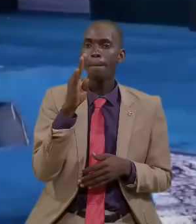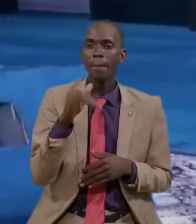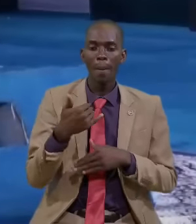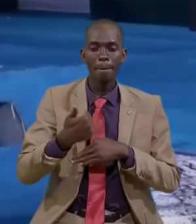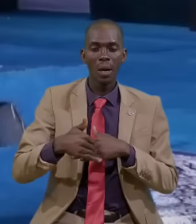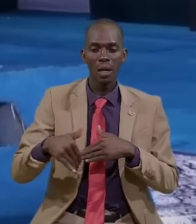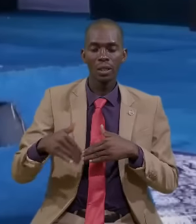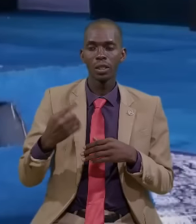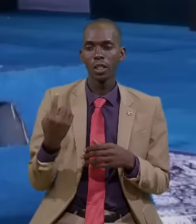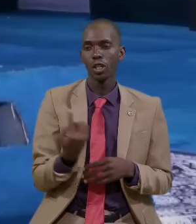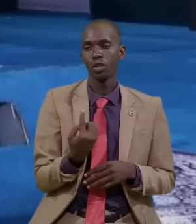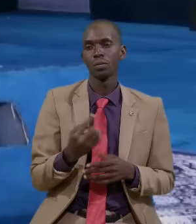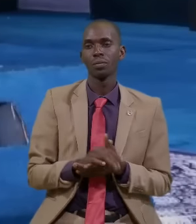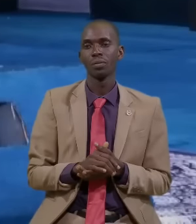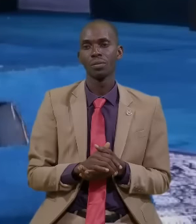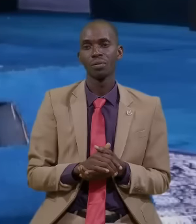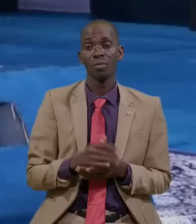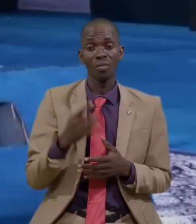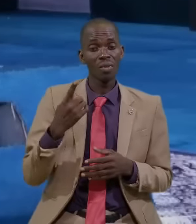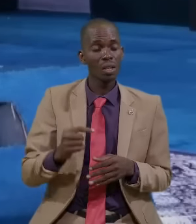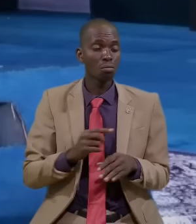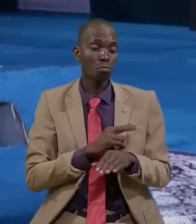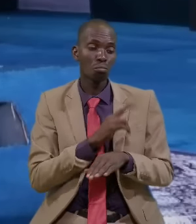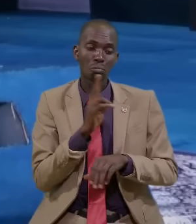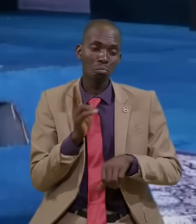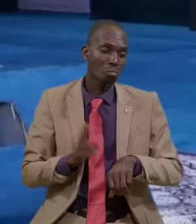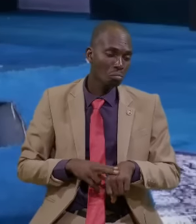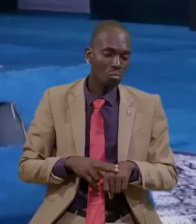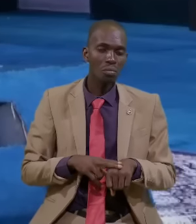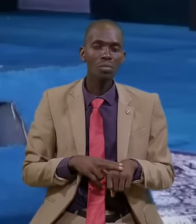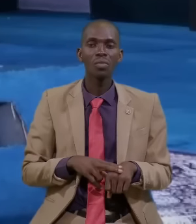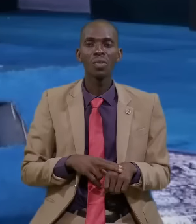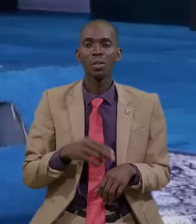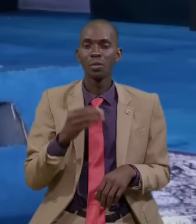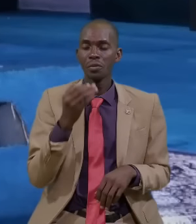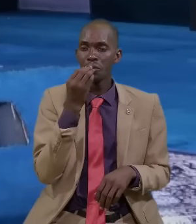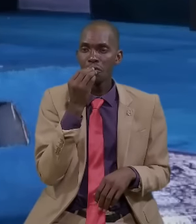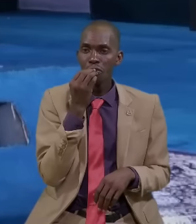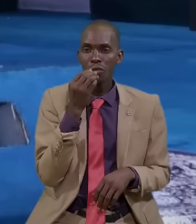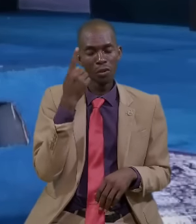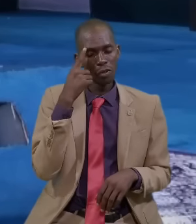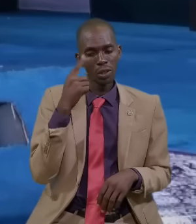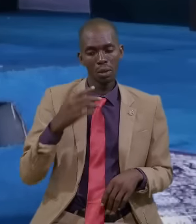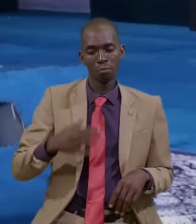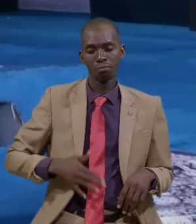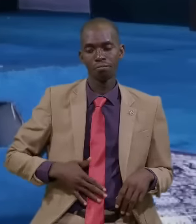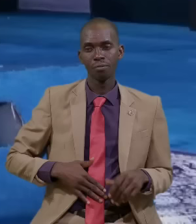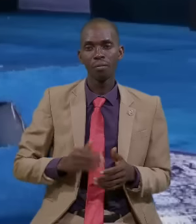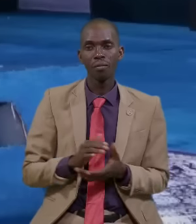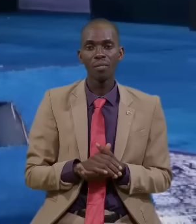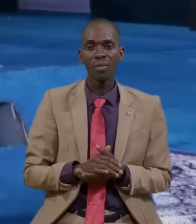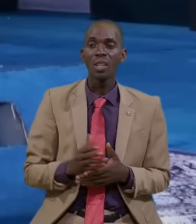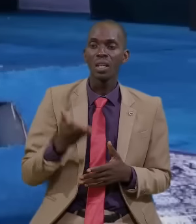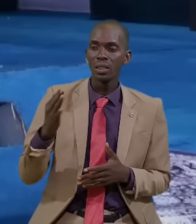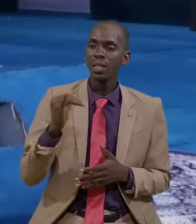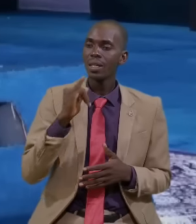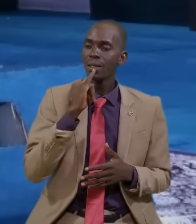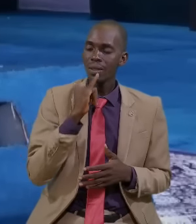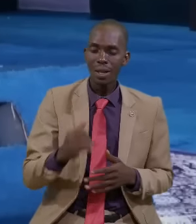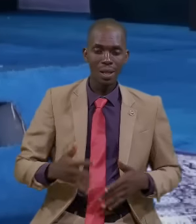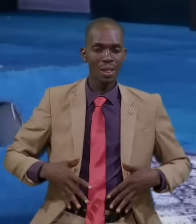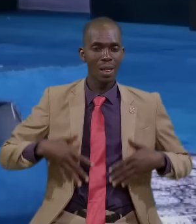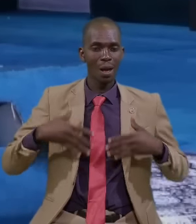the natural, normal, physical food for the belly. There's life beyond the